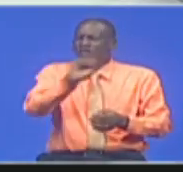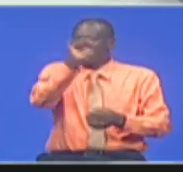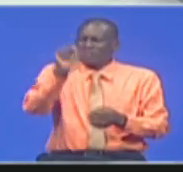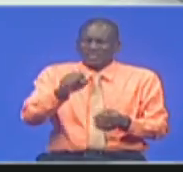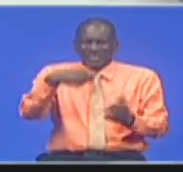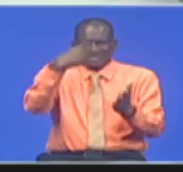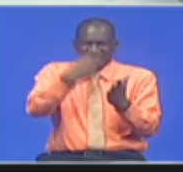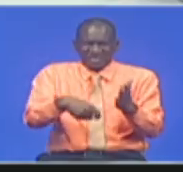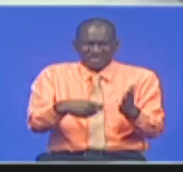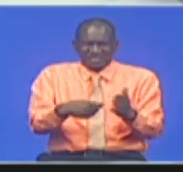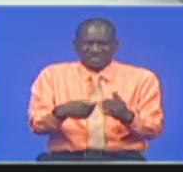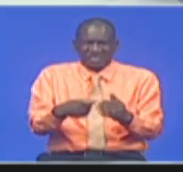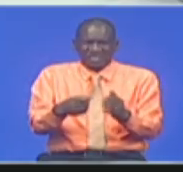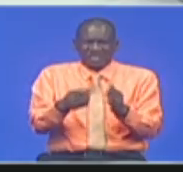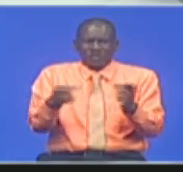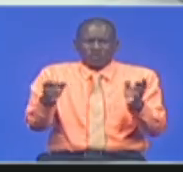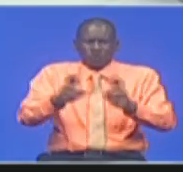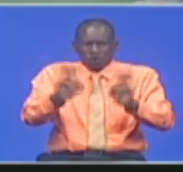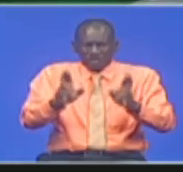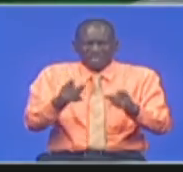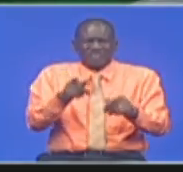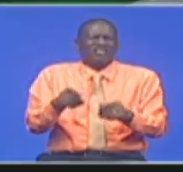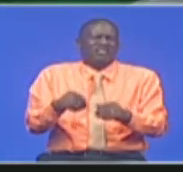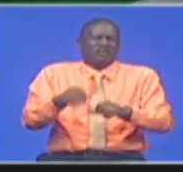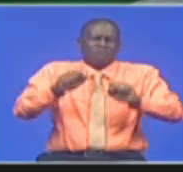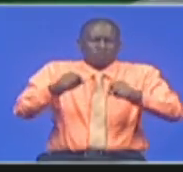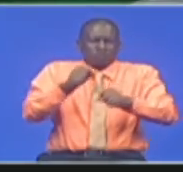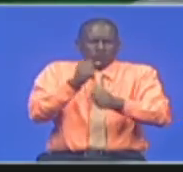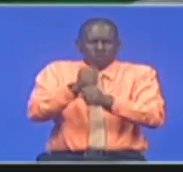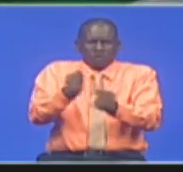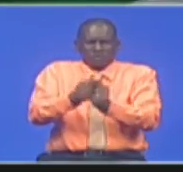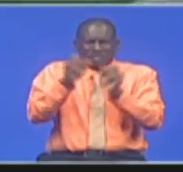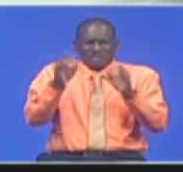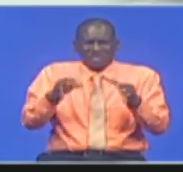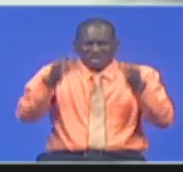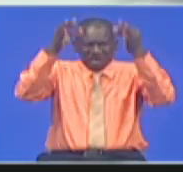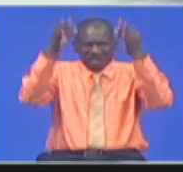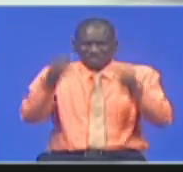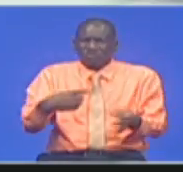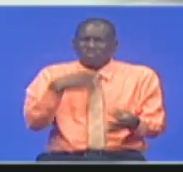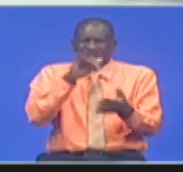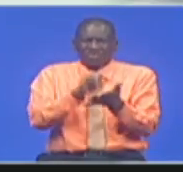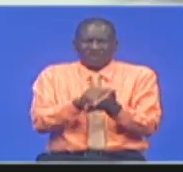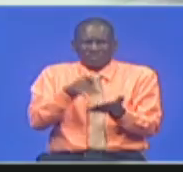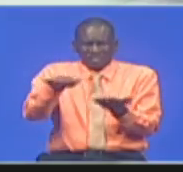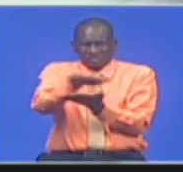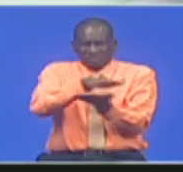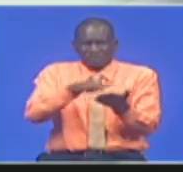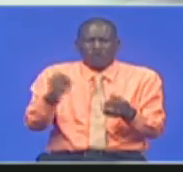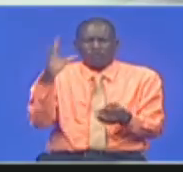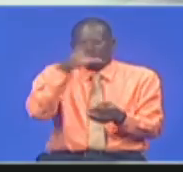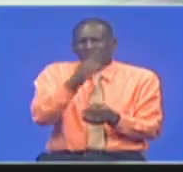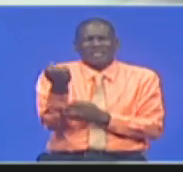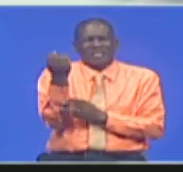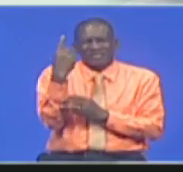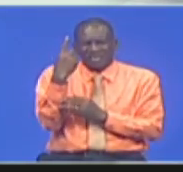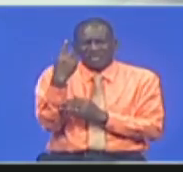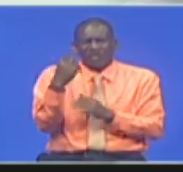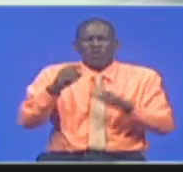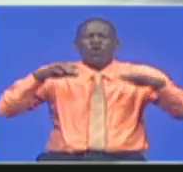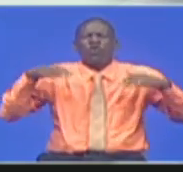tax adds to an already heavy burden. A decision, he says, is based on a fundamental misunderstanding of